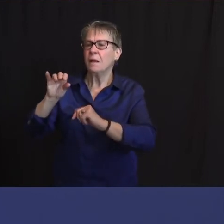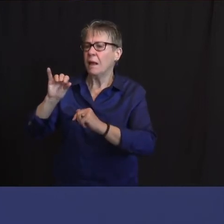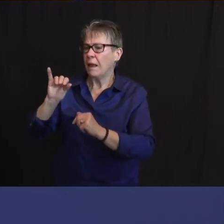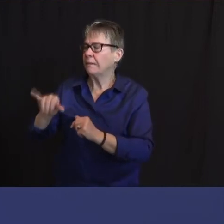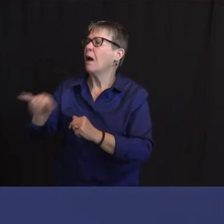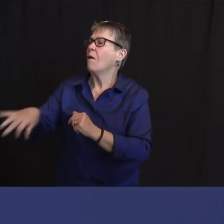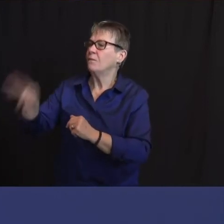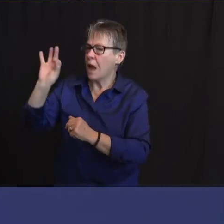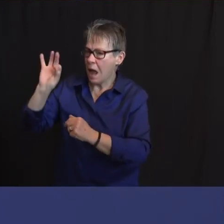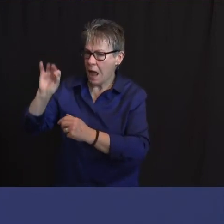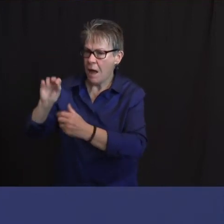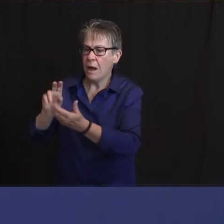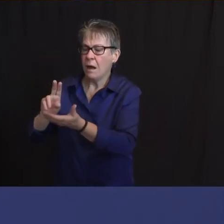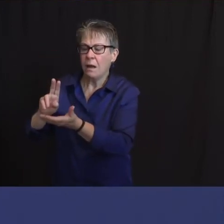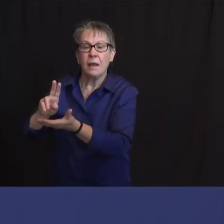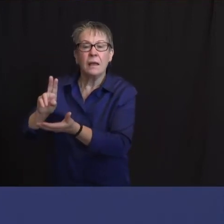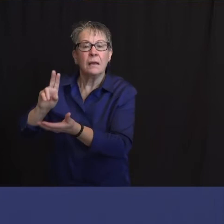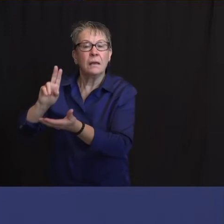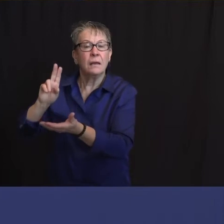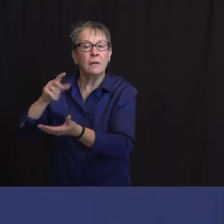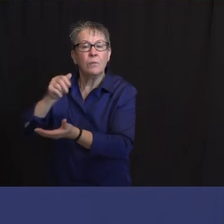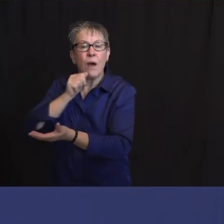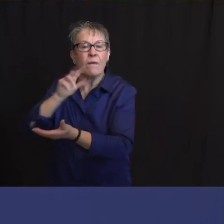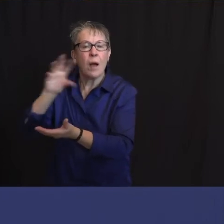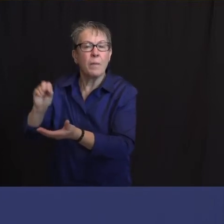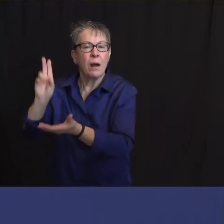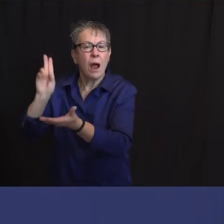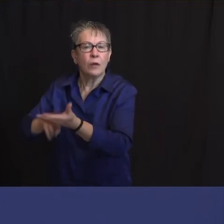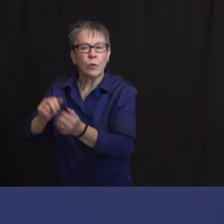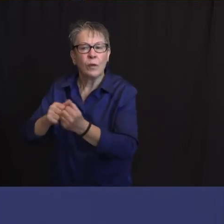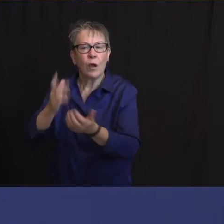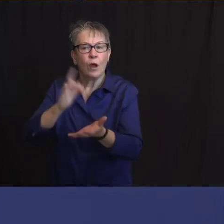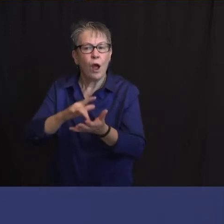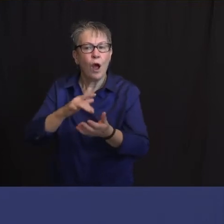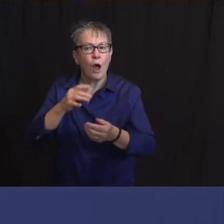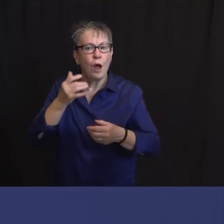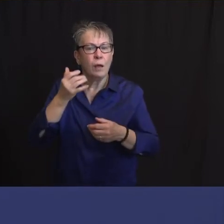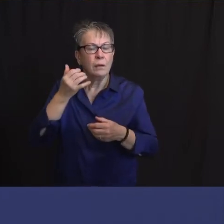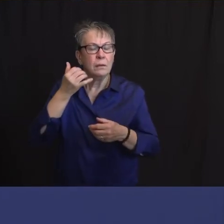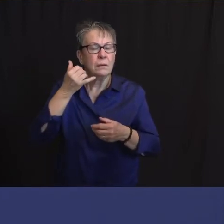competitively bid. I don't know the amounts, but we'll come back to you with that. The vendor has been performing very